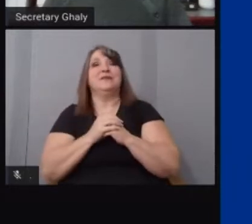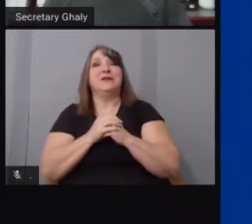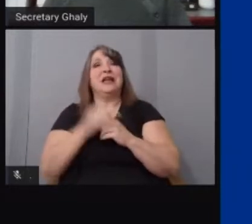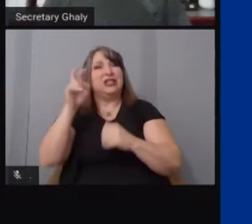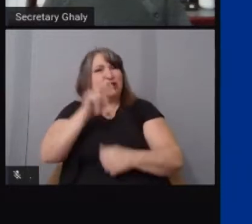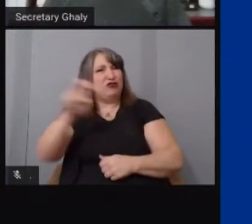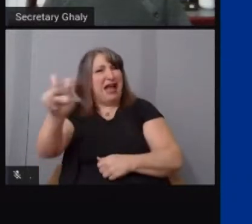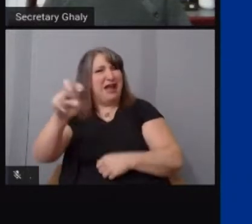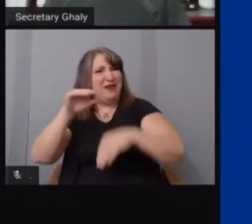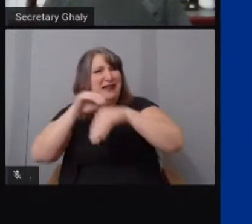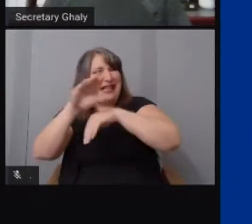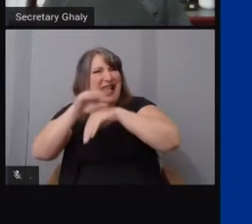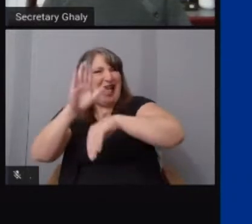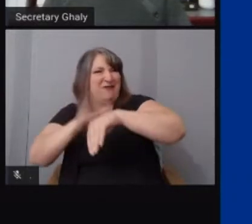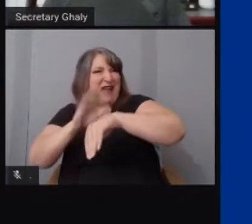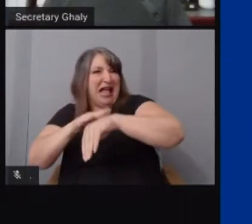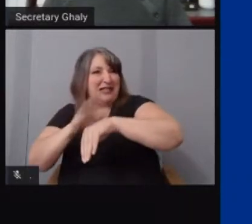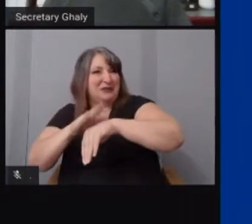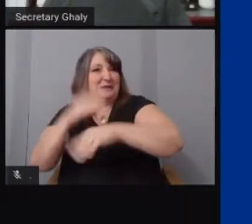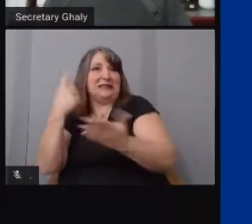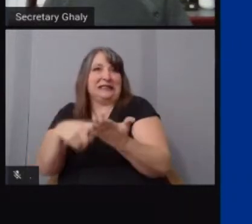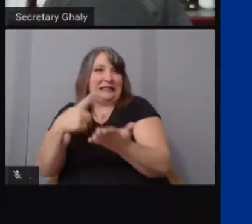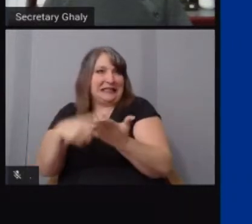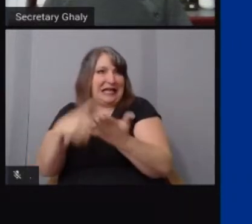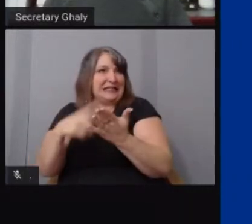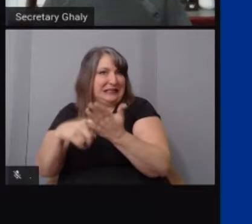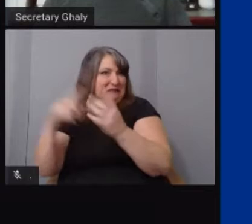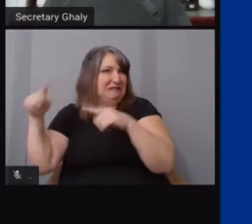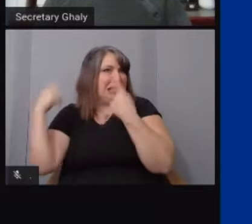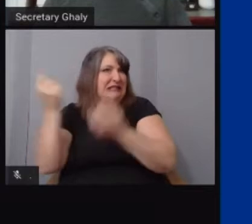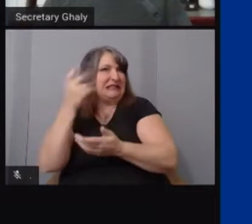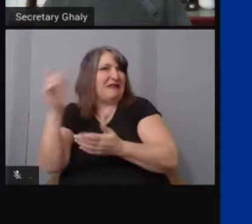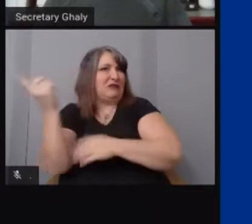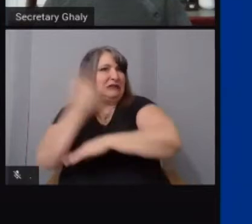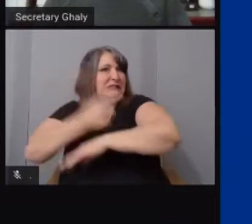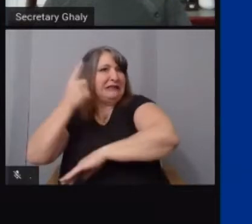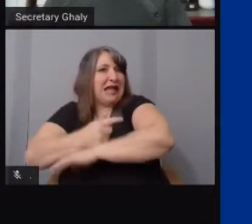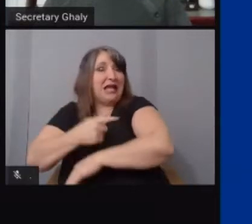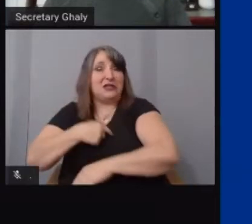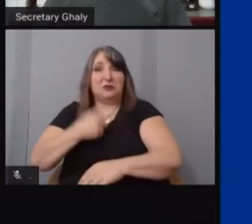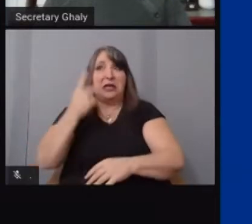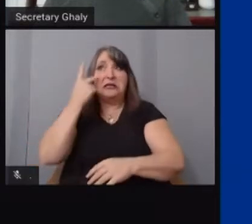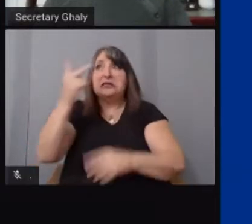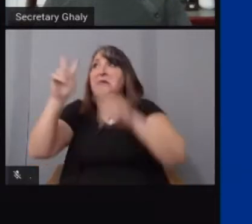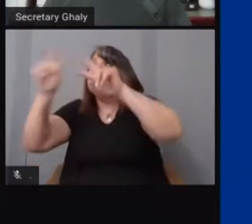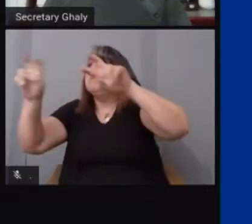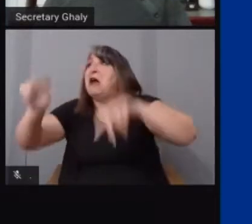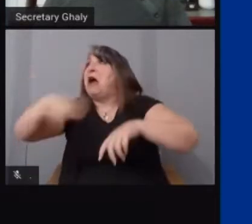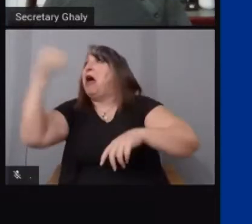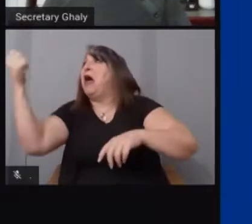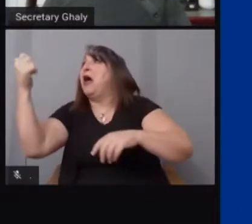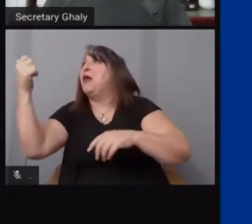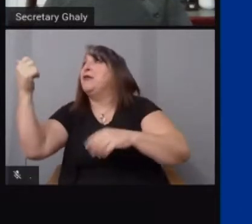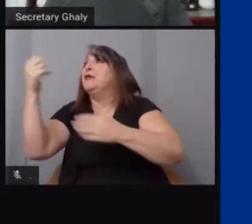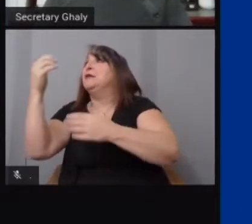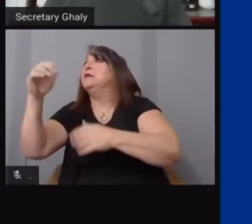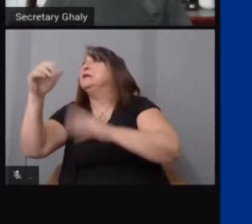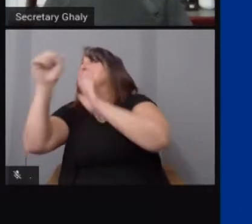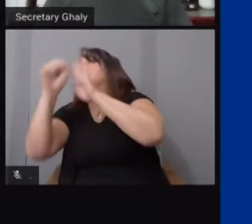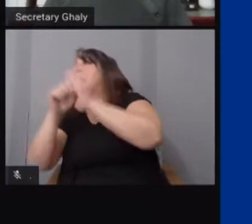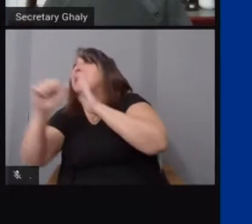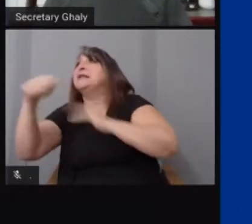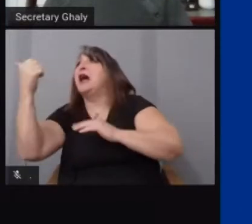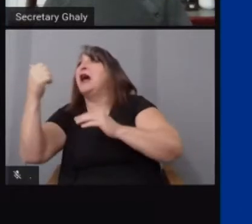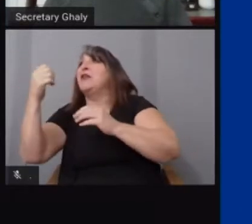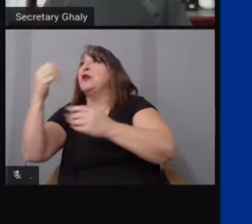about this for many days. We've looked and seen what other parts of the nation have done. We've talked to our